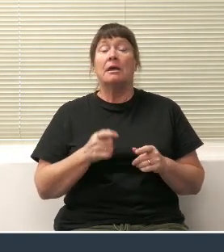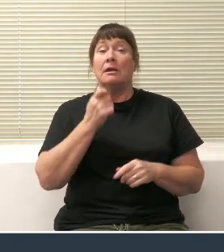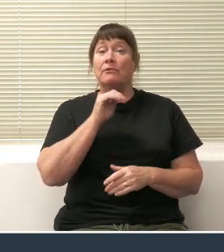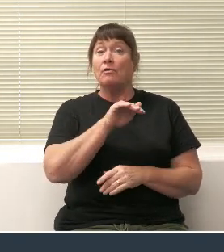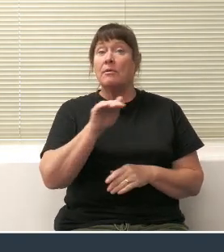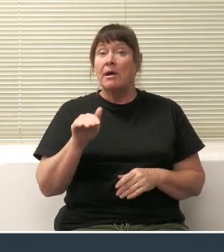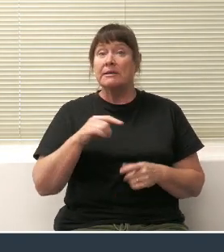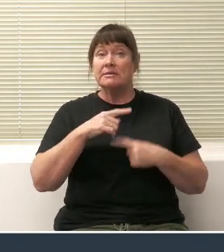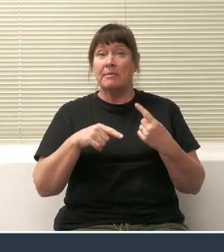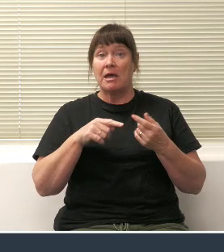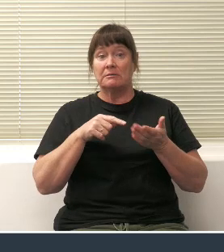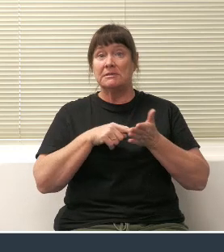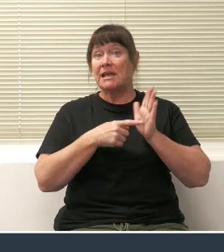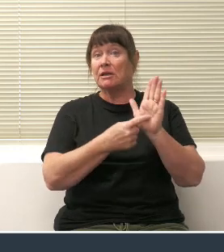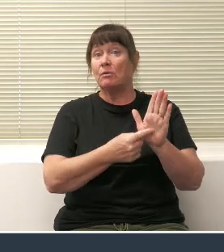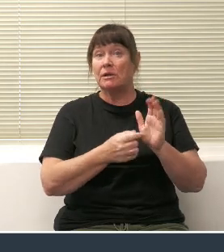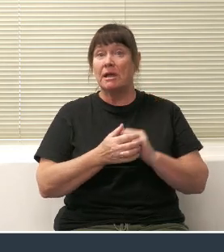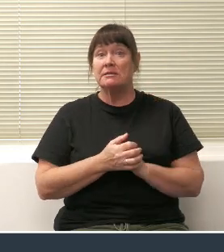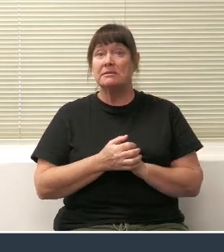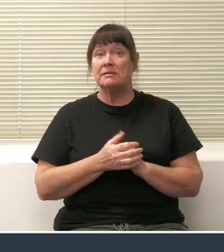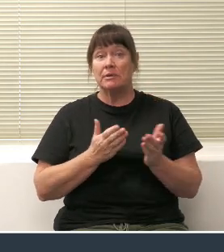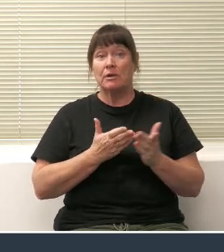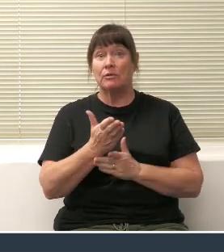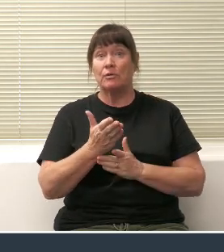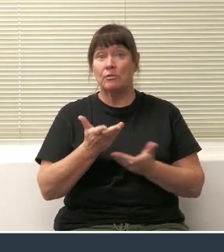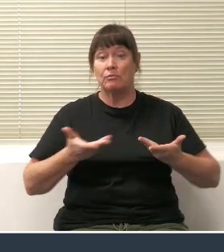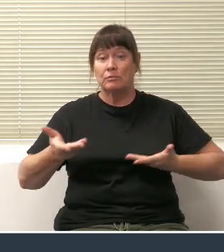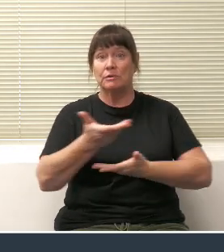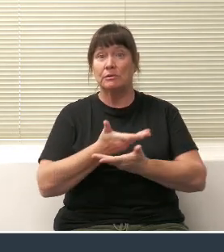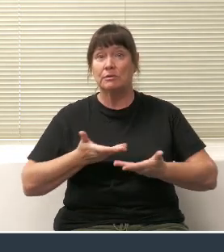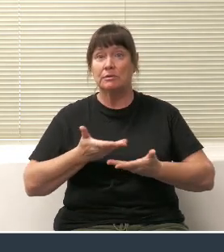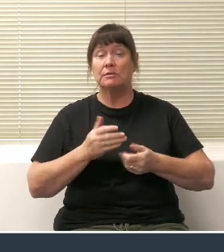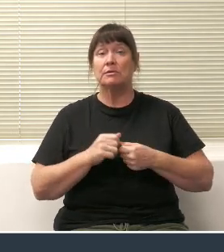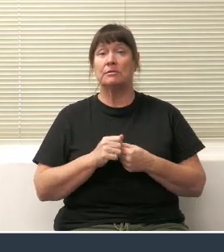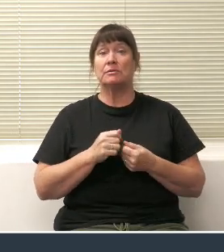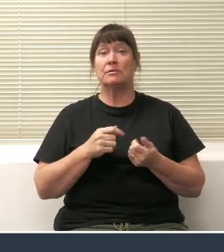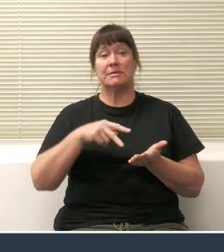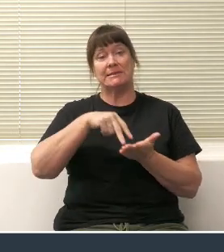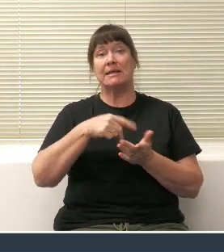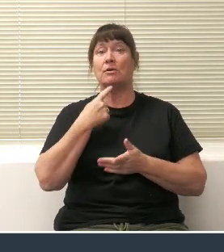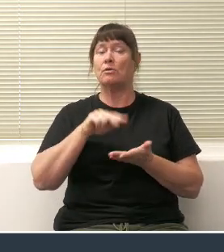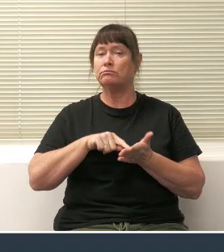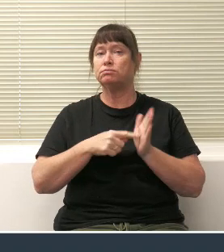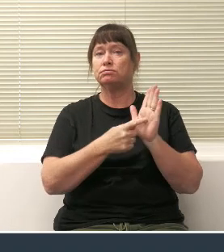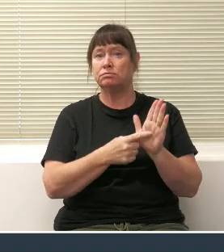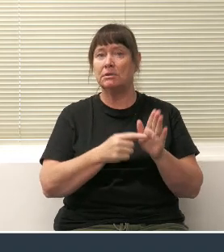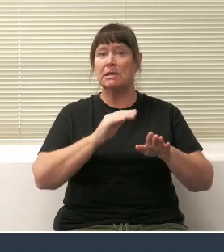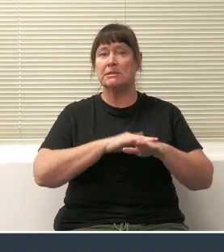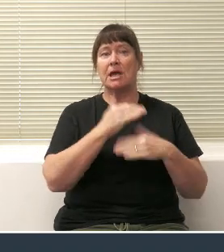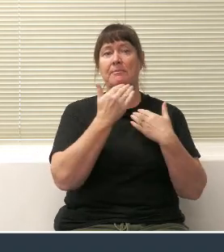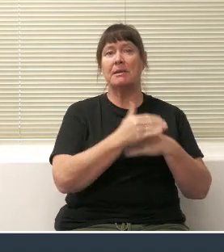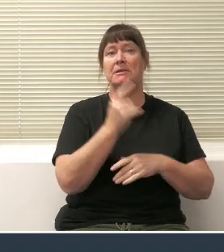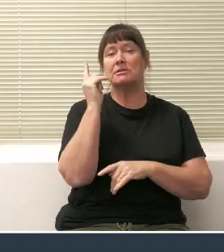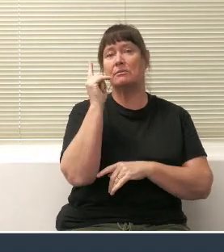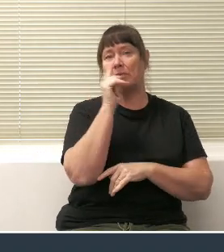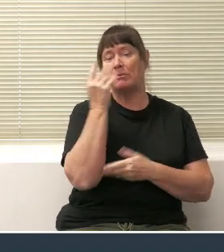reminders around the standing orders while we work through deliberations today. Standing Order 21.2, time limits on